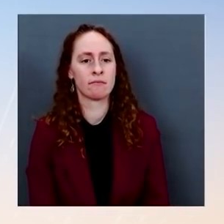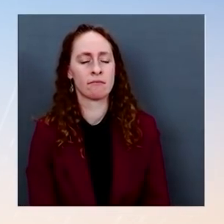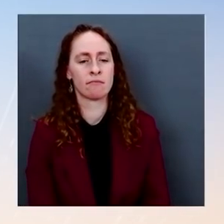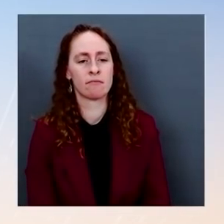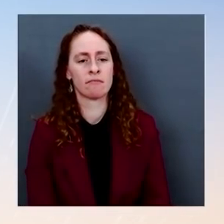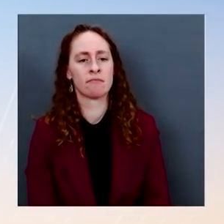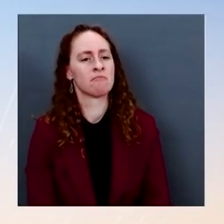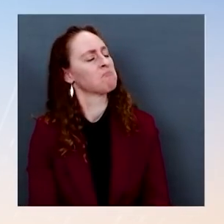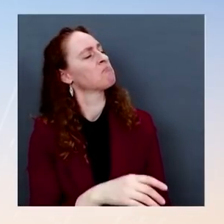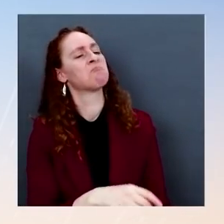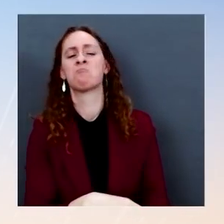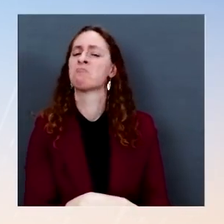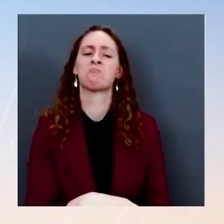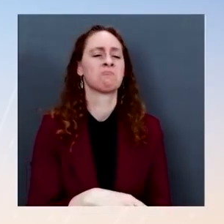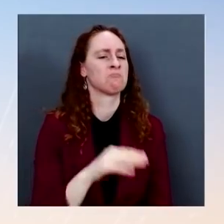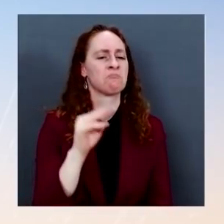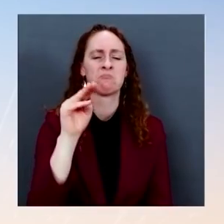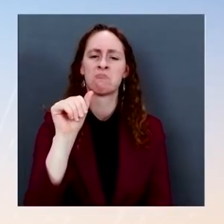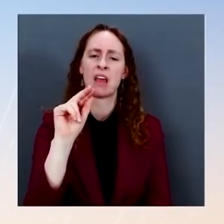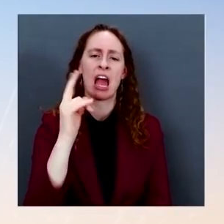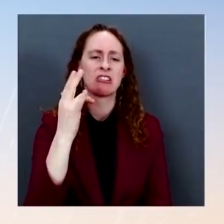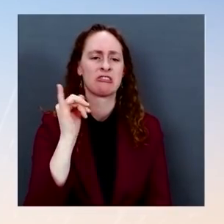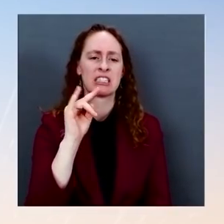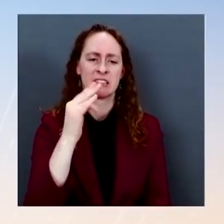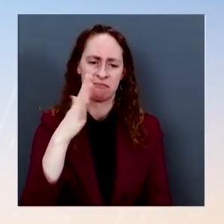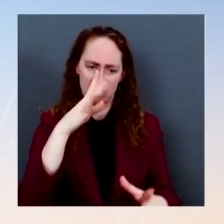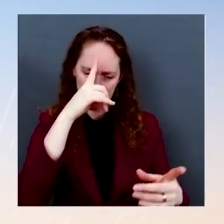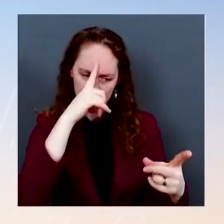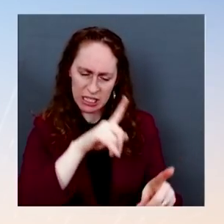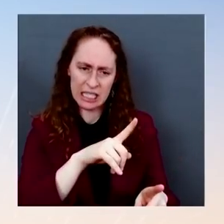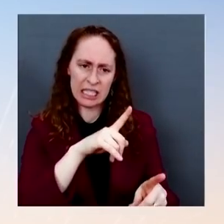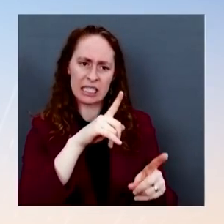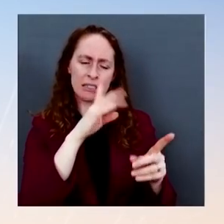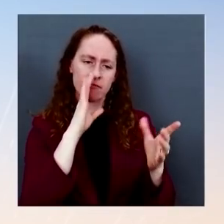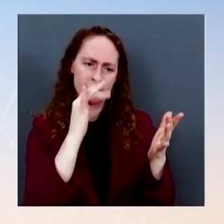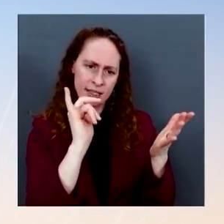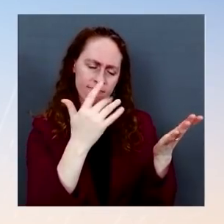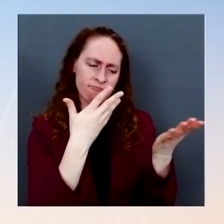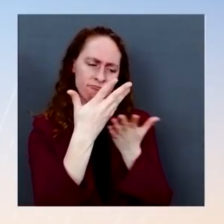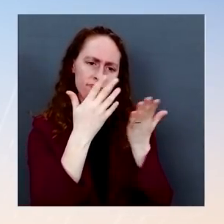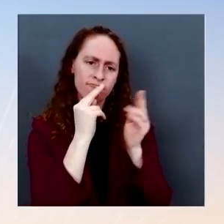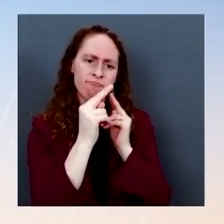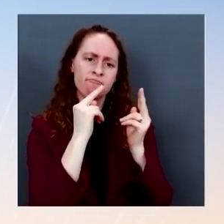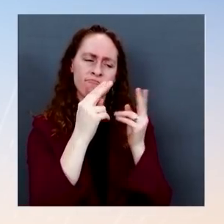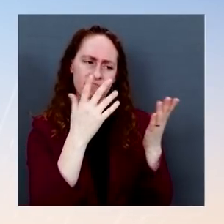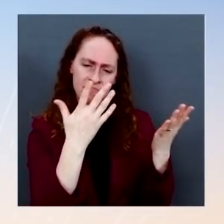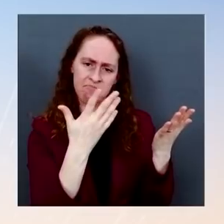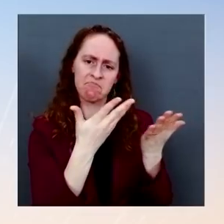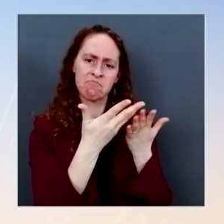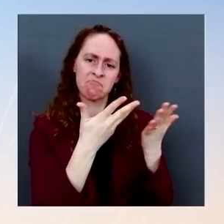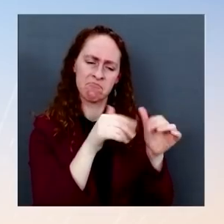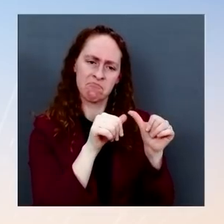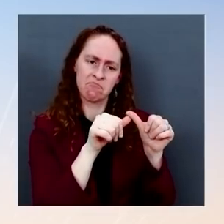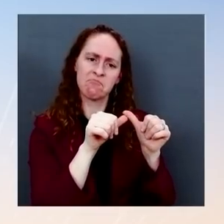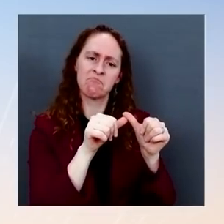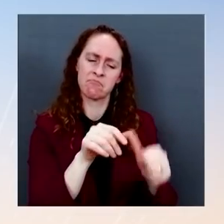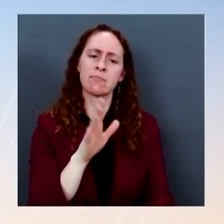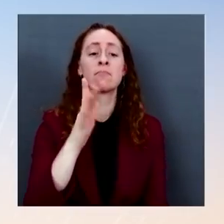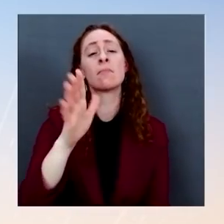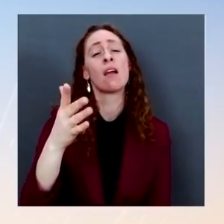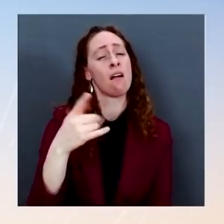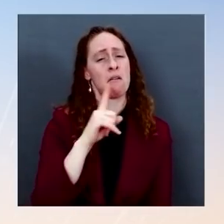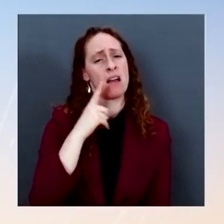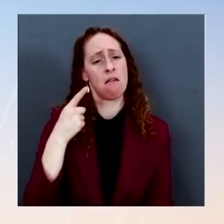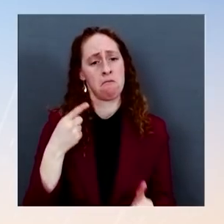intention yesterday was to provide specific details to the American people about the events of the last few weeks. And our statement